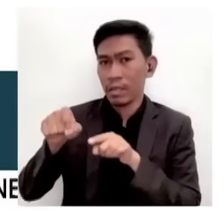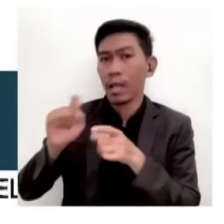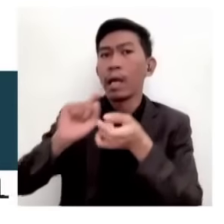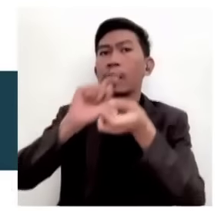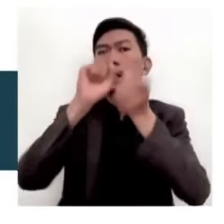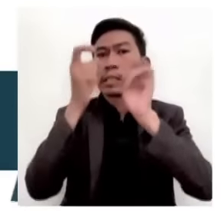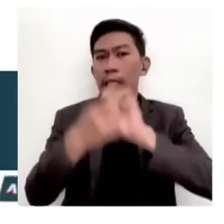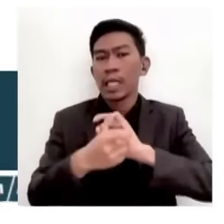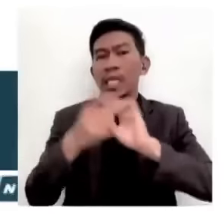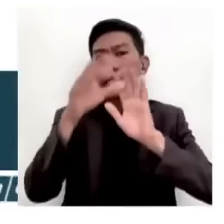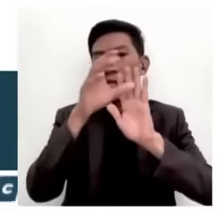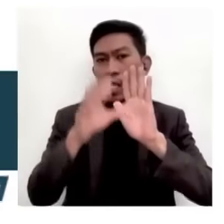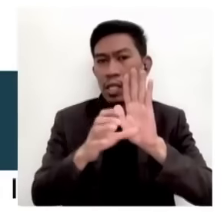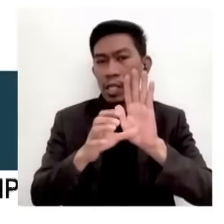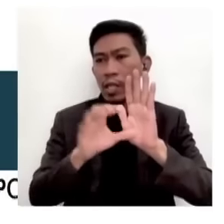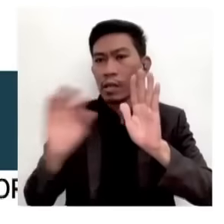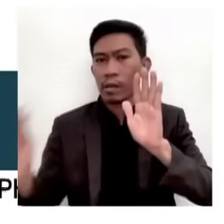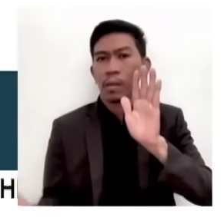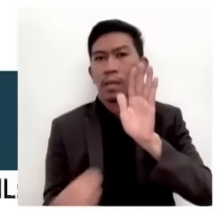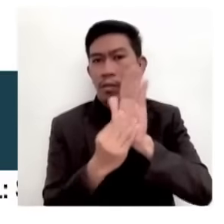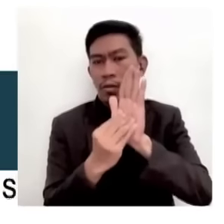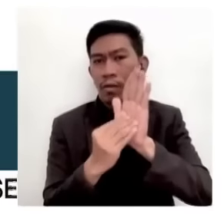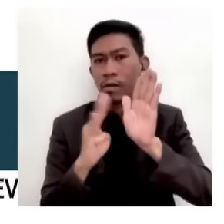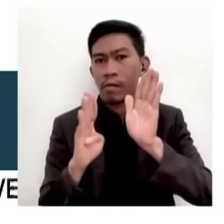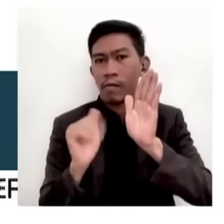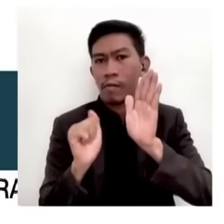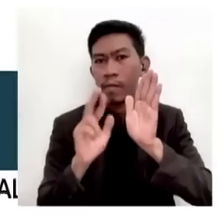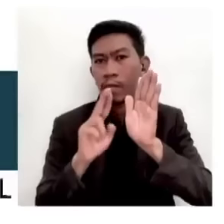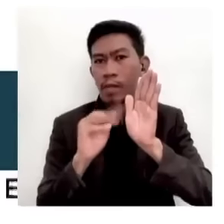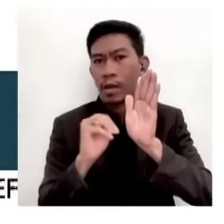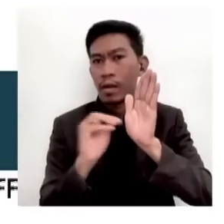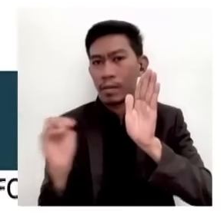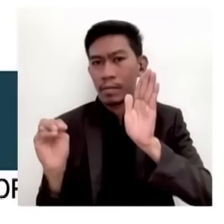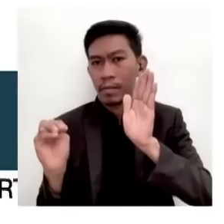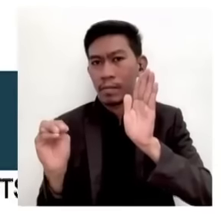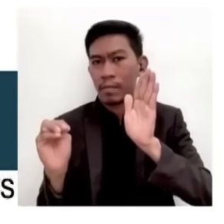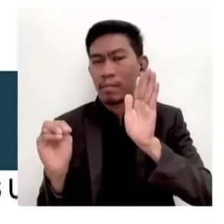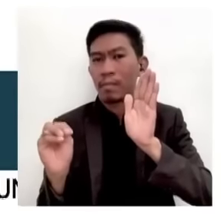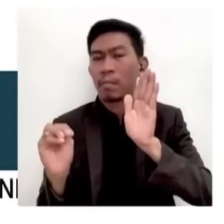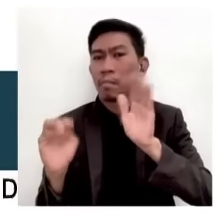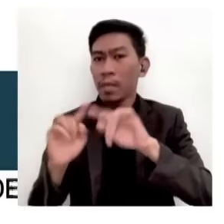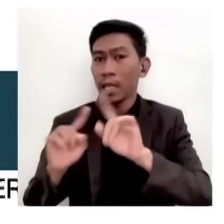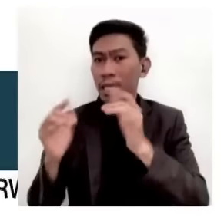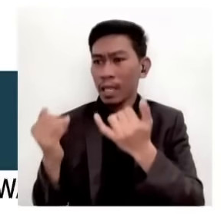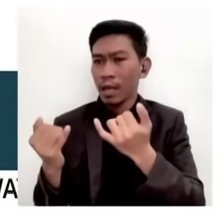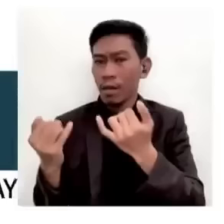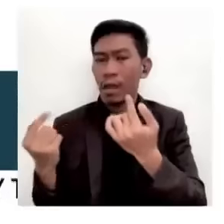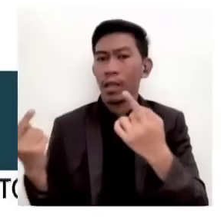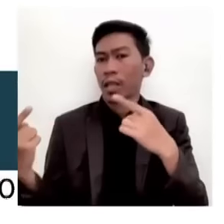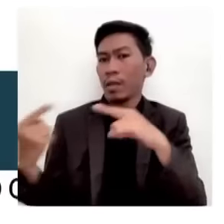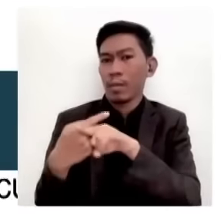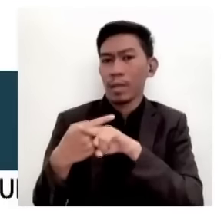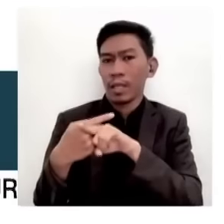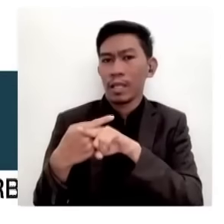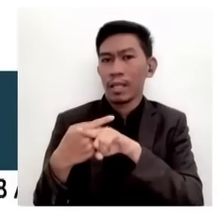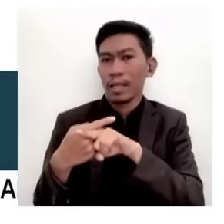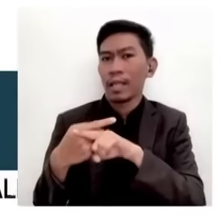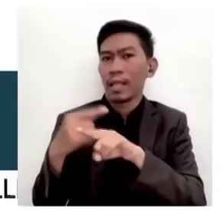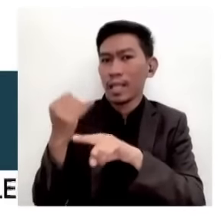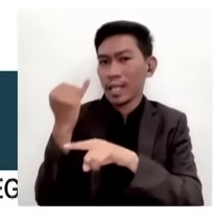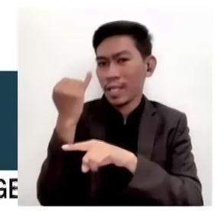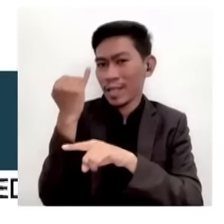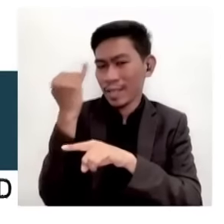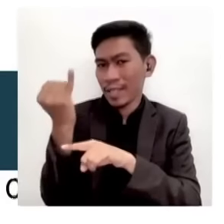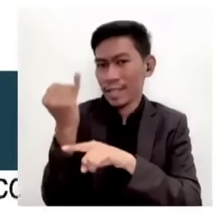to entrench the BARM into the Constitution. But you're doing the opposite. Ang sinasabi po niya, pag